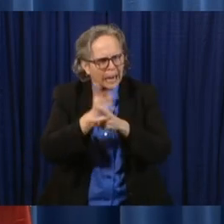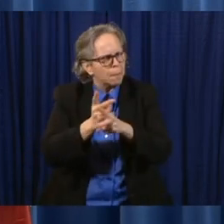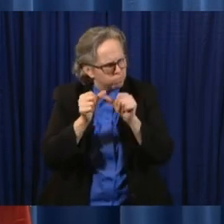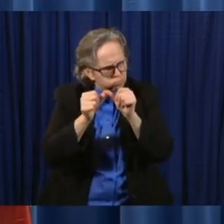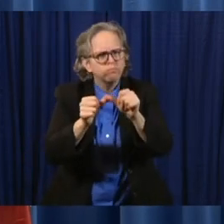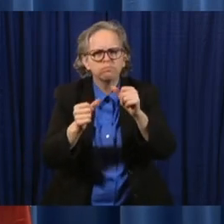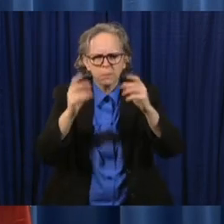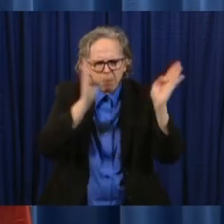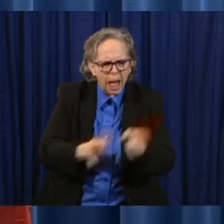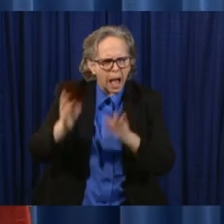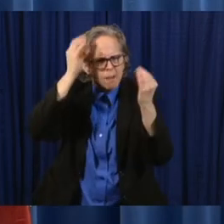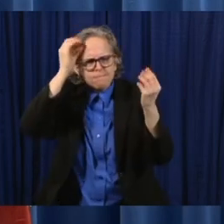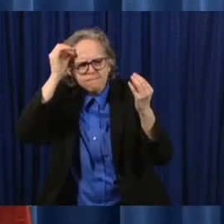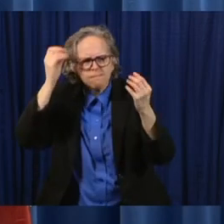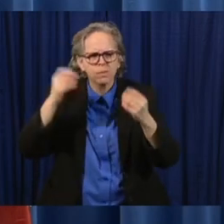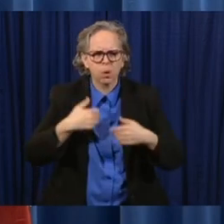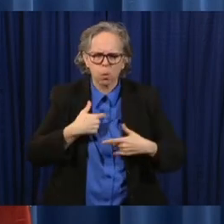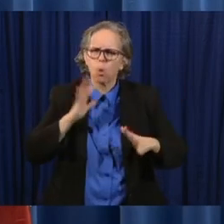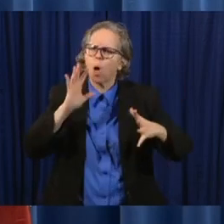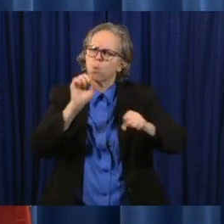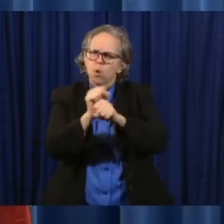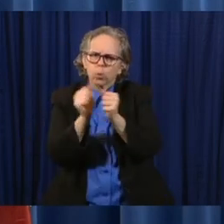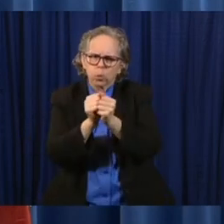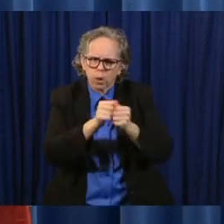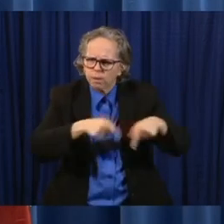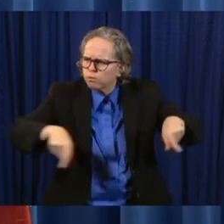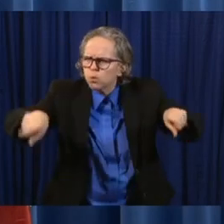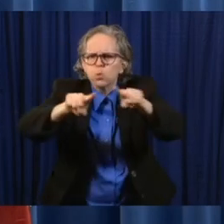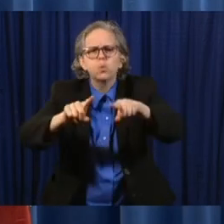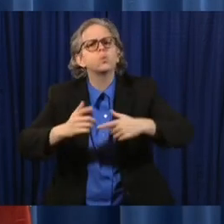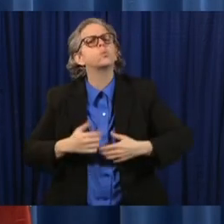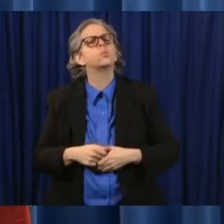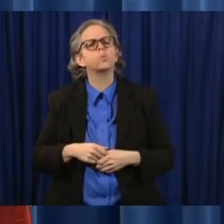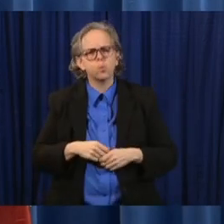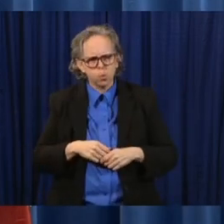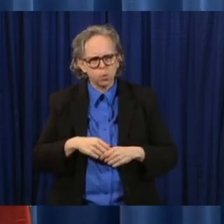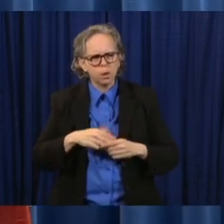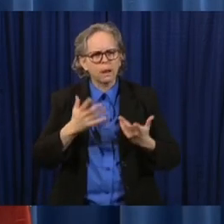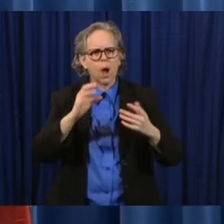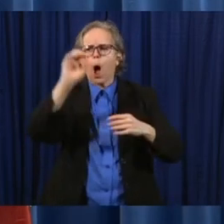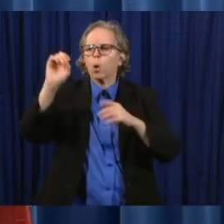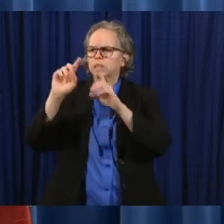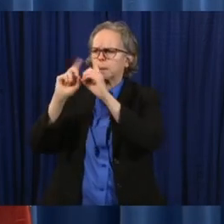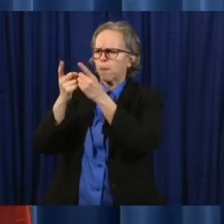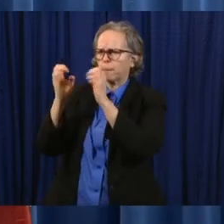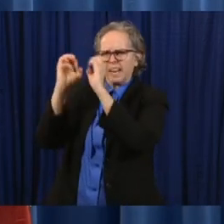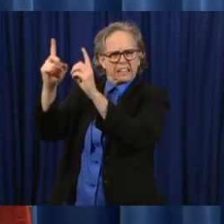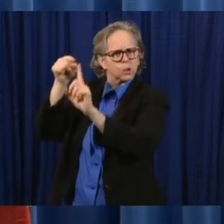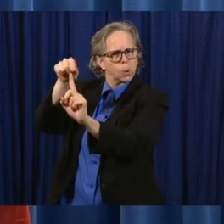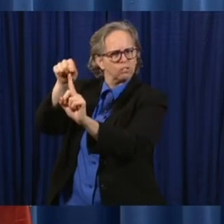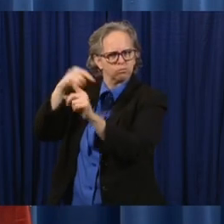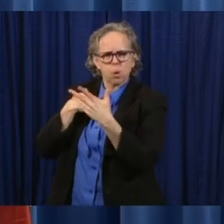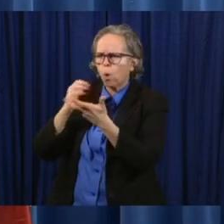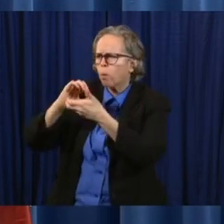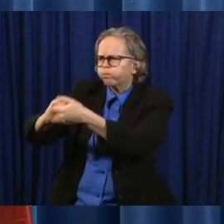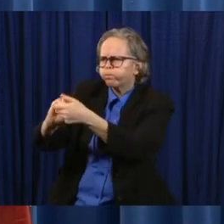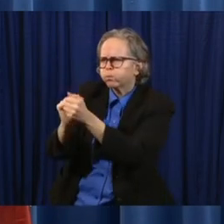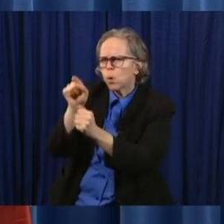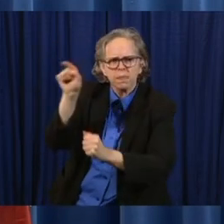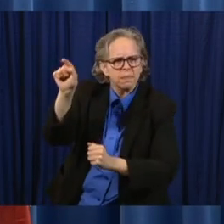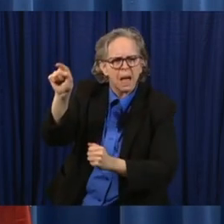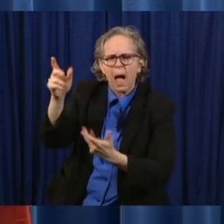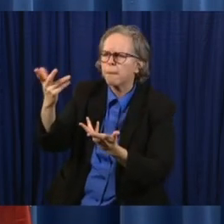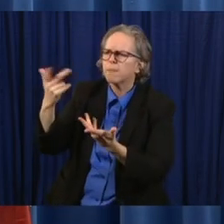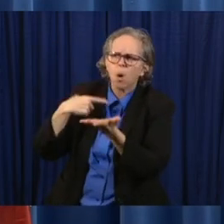very closely with you through the Ohio Department of Education, and I know that contact is going